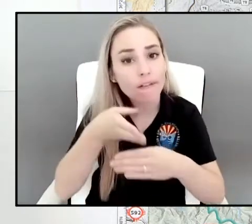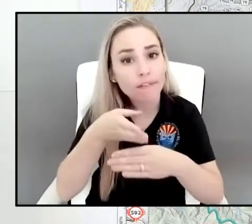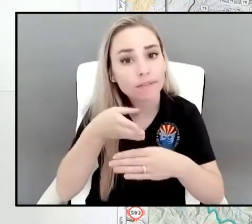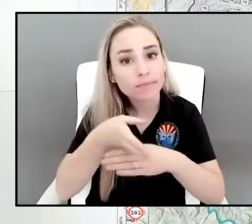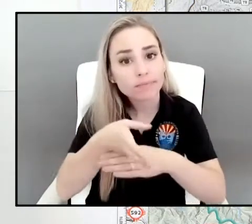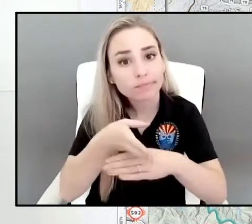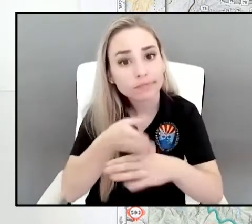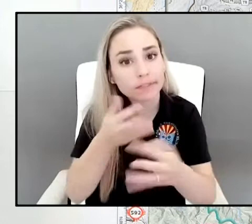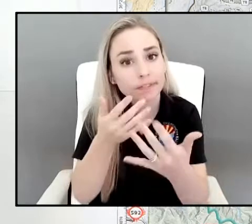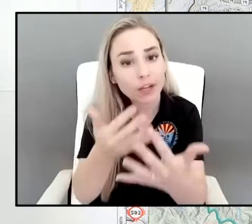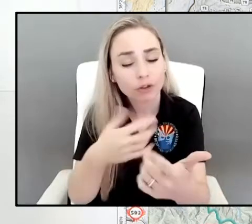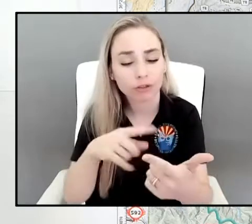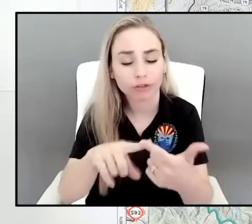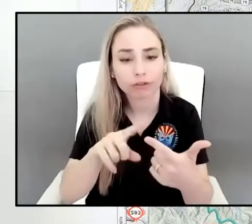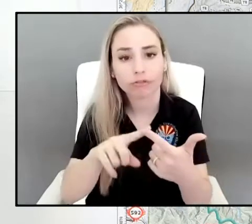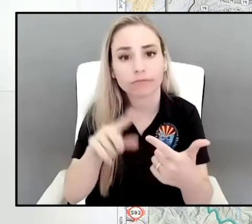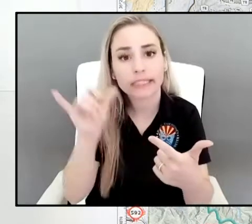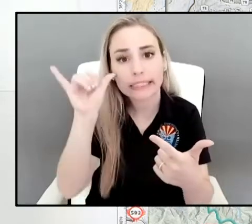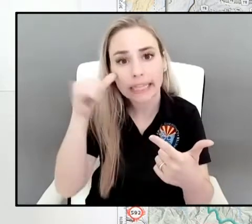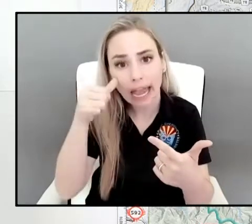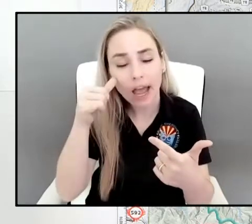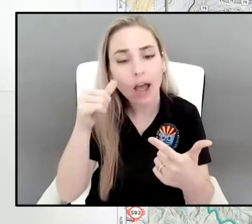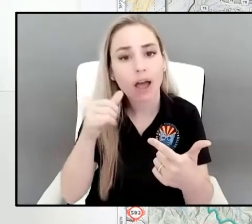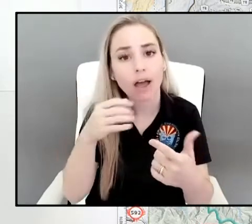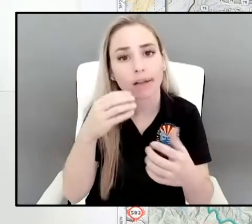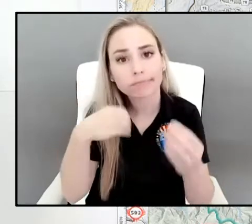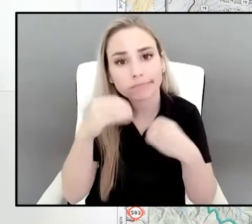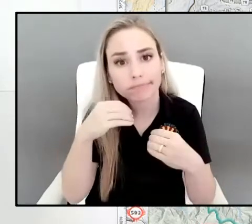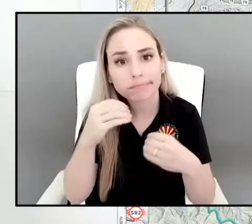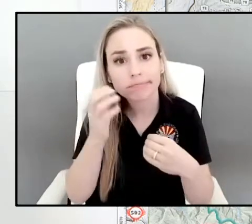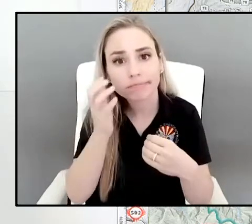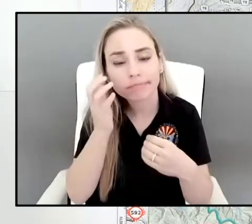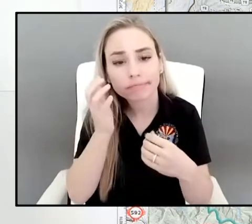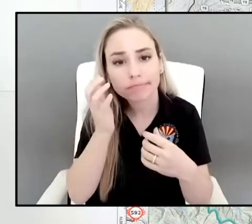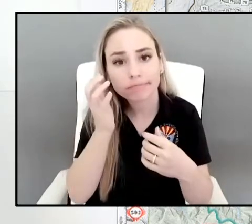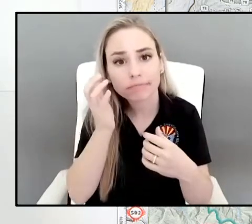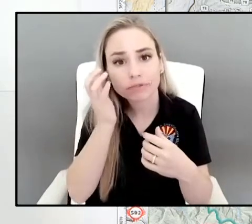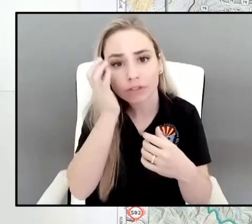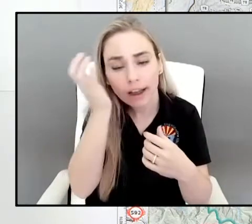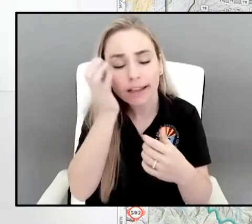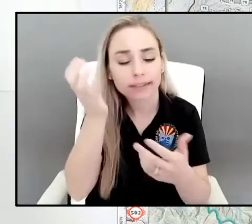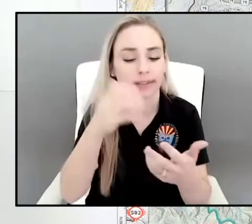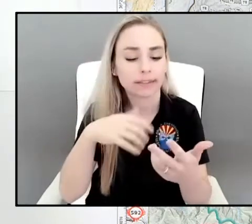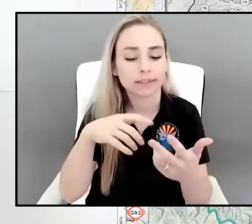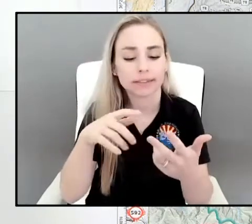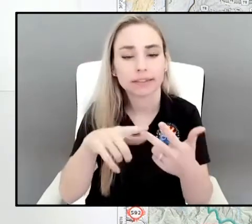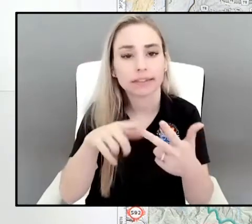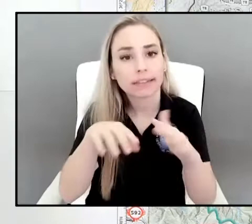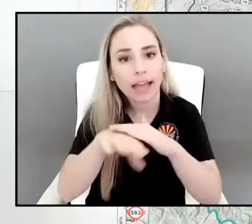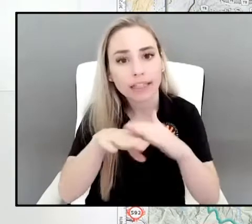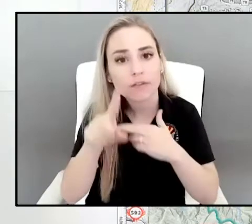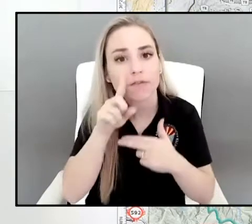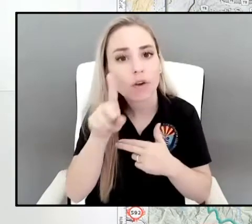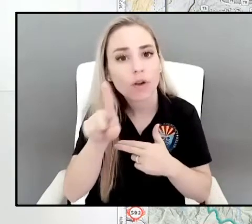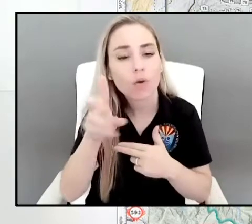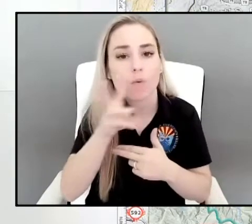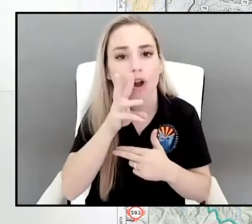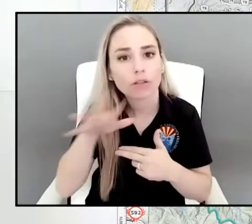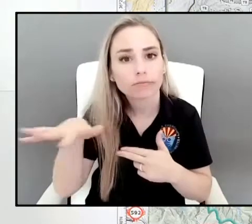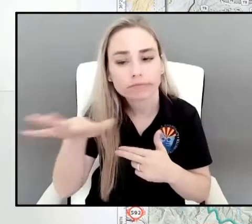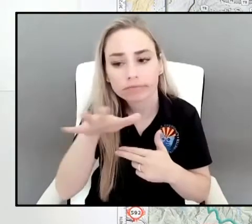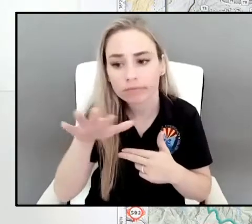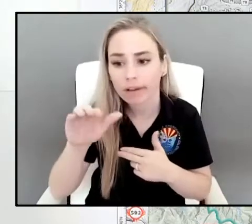livestock grazing, access for maintenance to acequias, hunting, fishing, camping, and other types